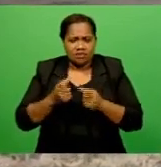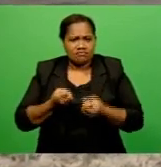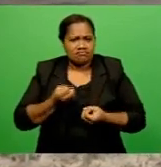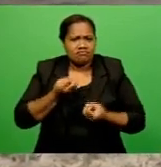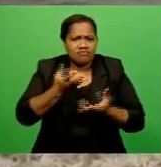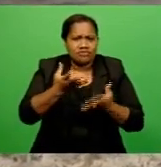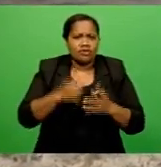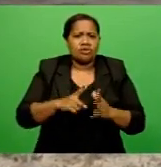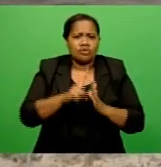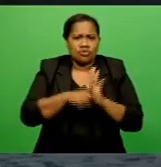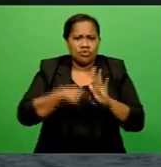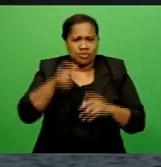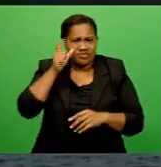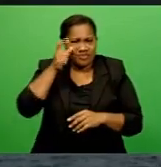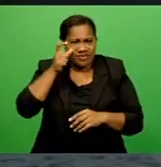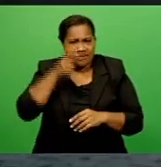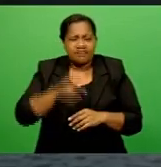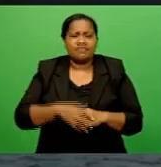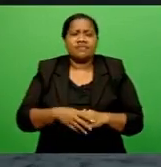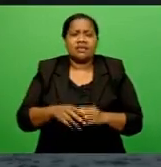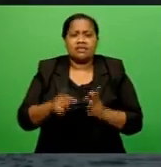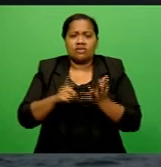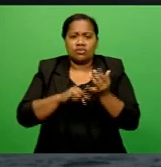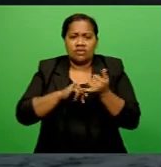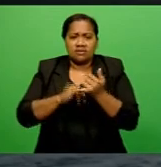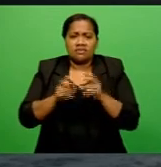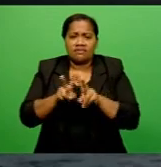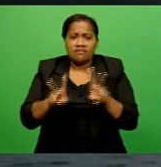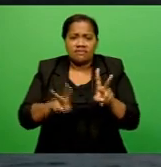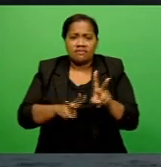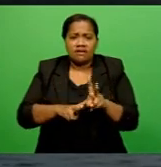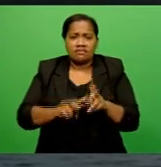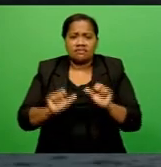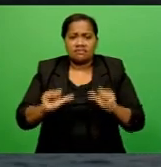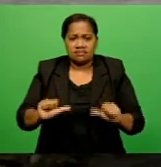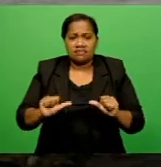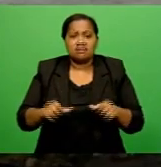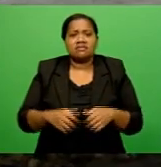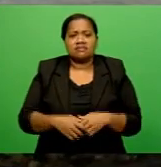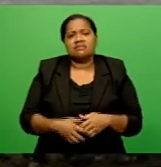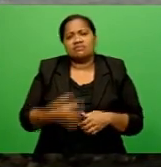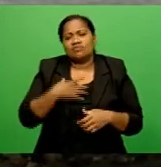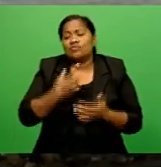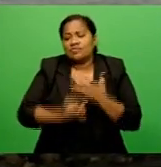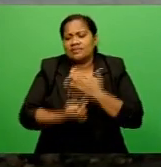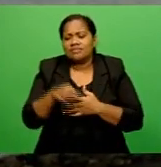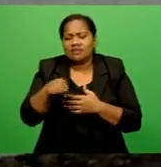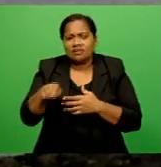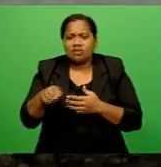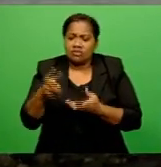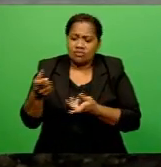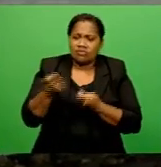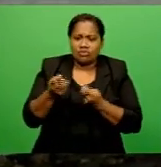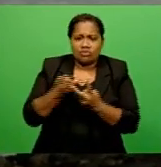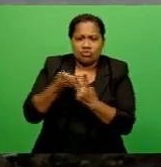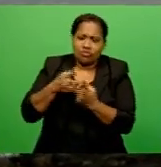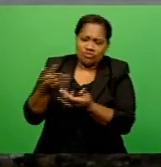Biden and U.S. Vice President Kamala Harris have more than just a chance to bring America back into the Paris Agreement. He says